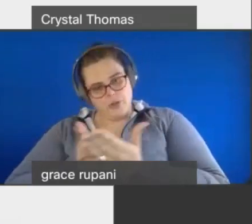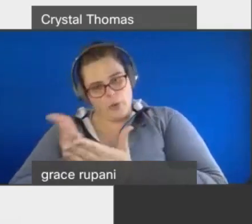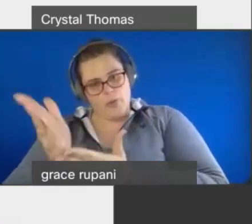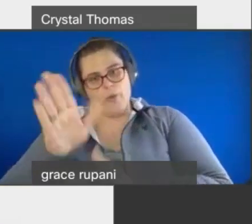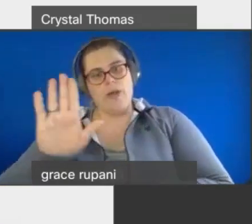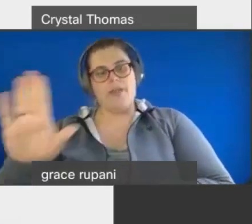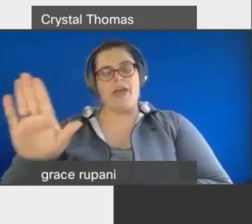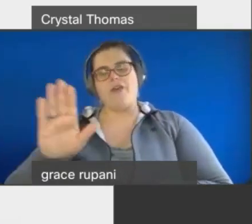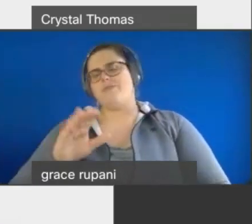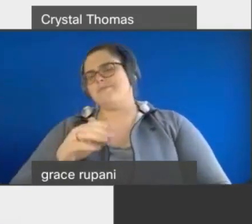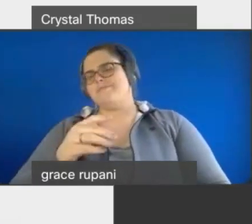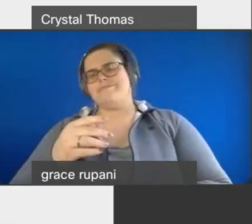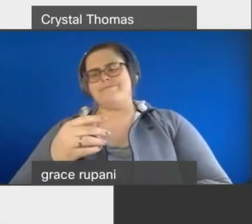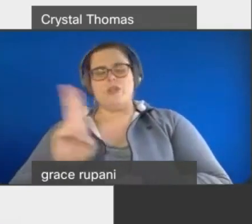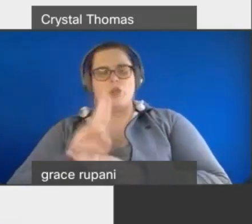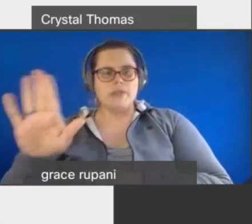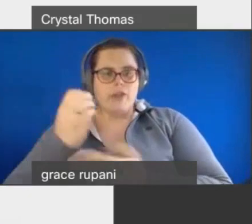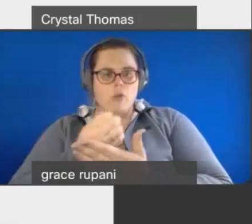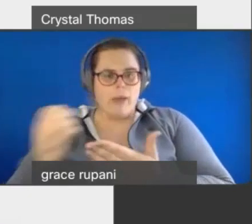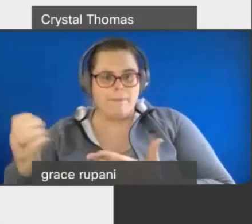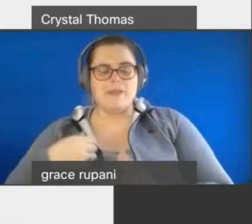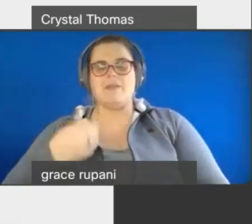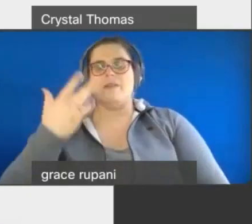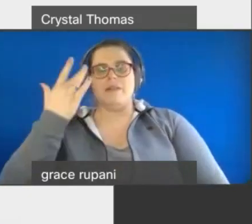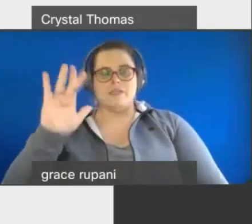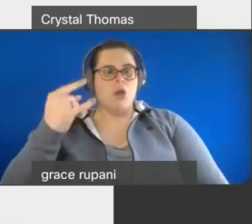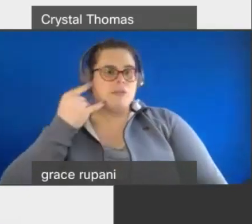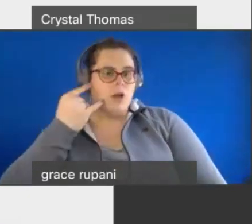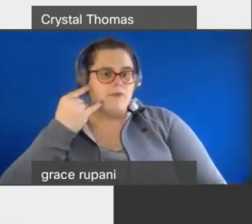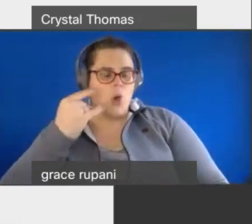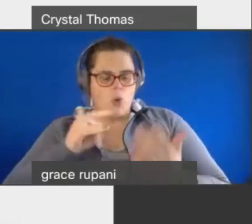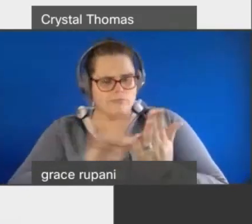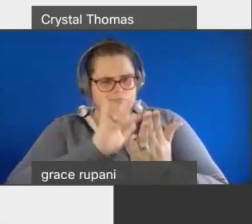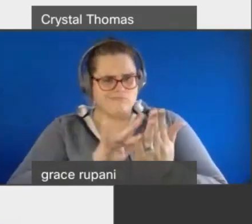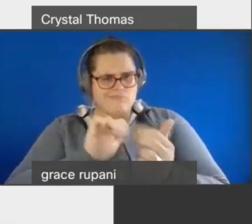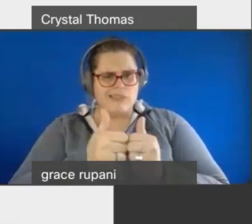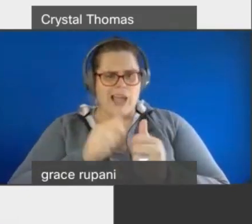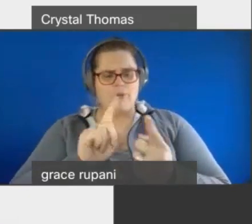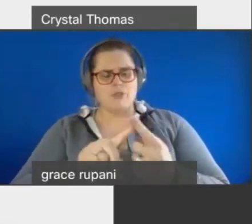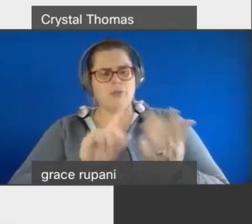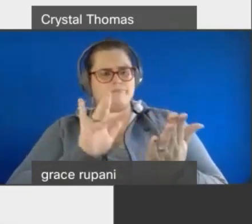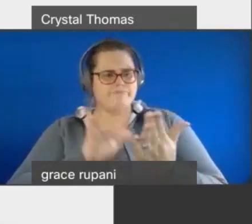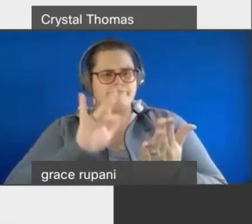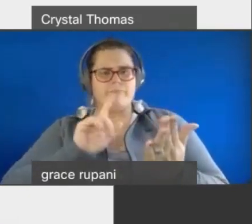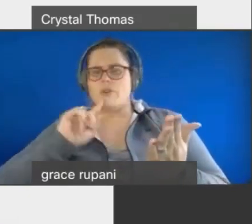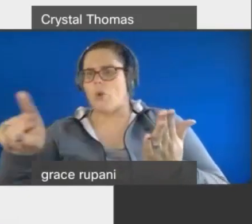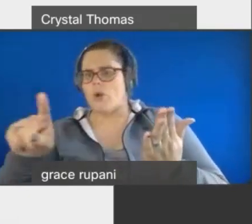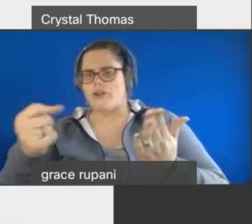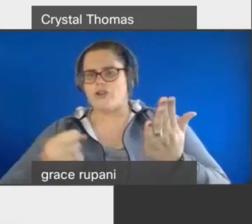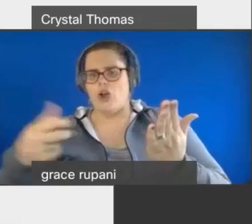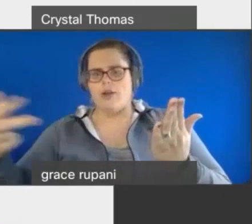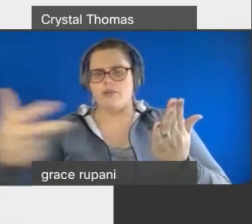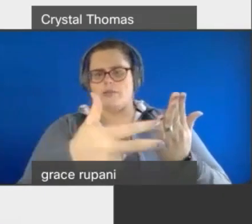smart devices for booking, ordering Uber and Lyft, for connecting to virtual opportunities in